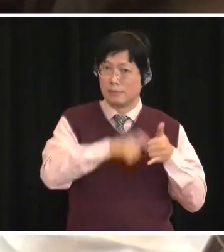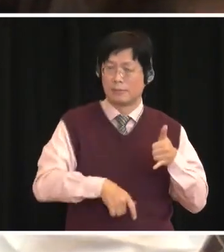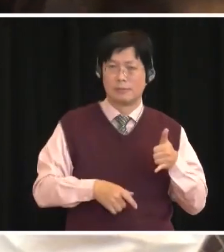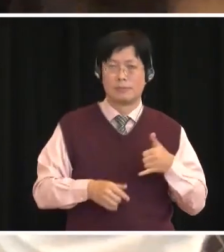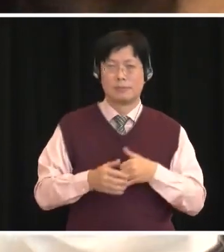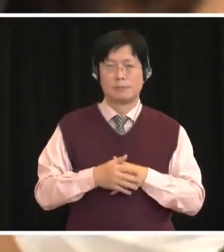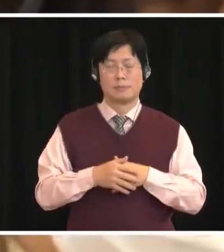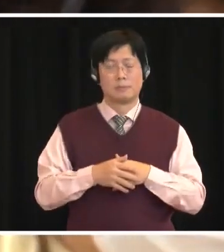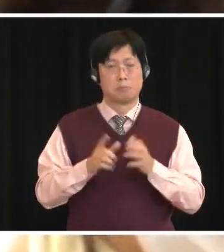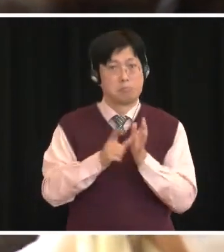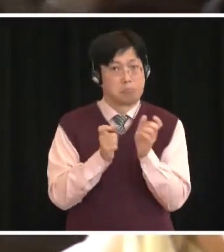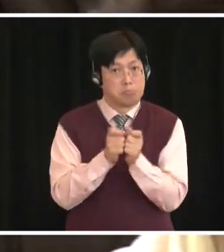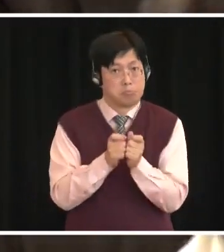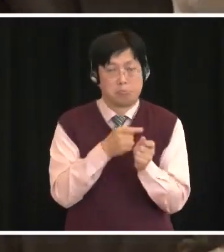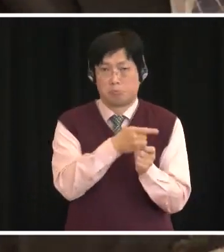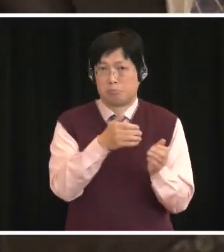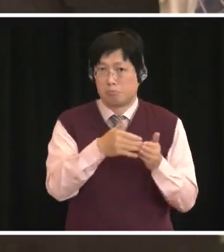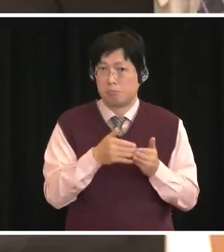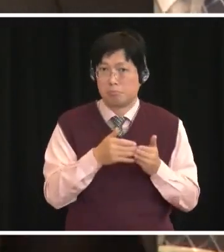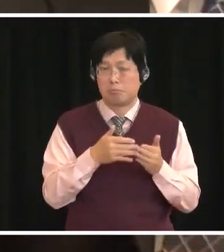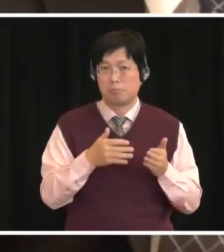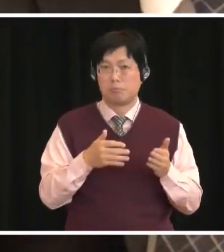up.